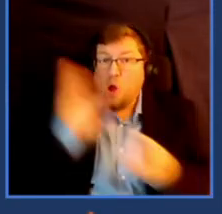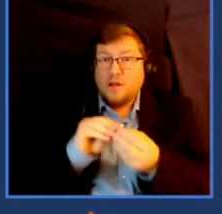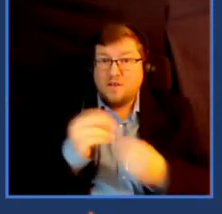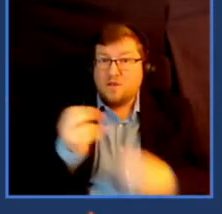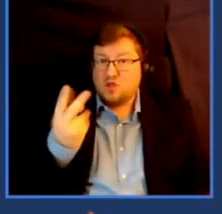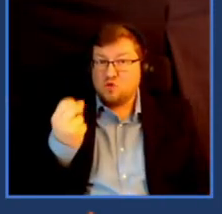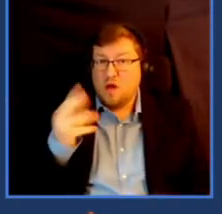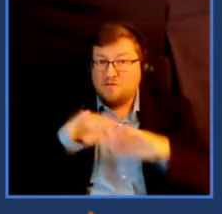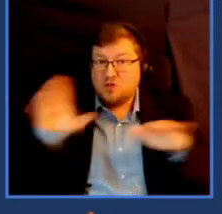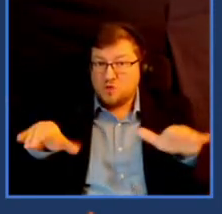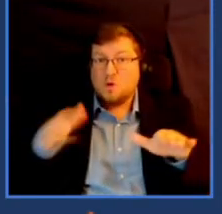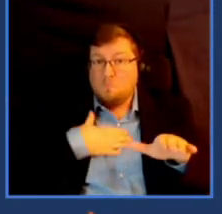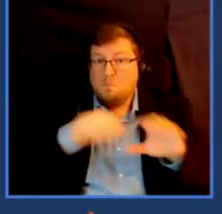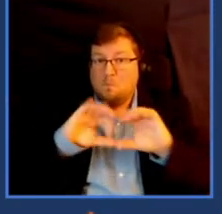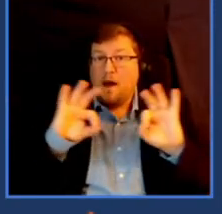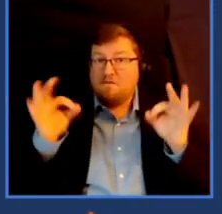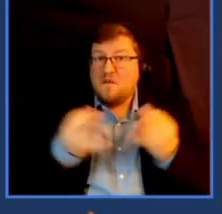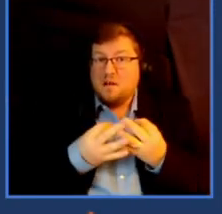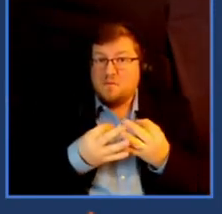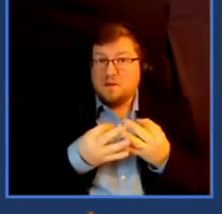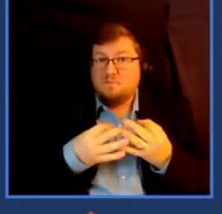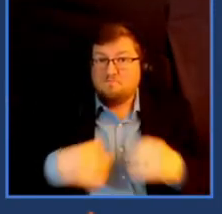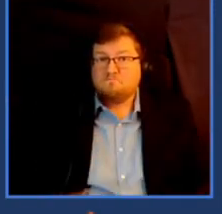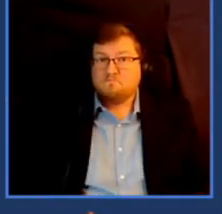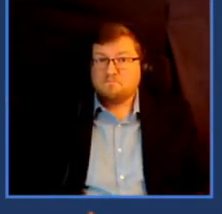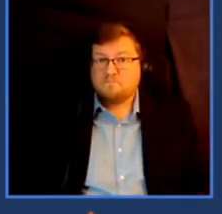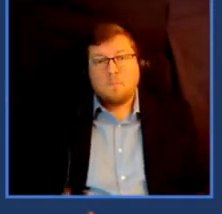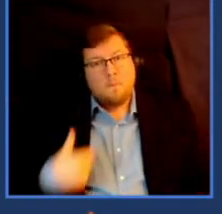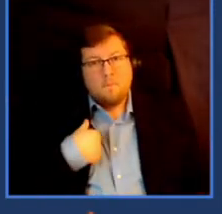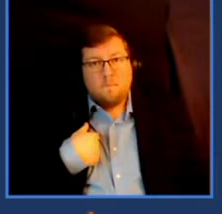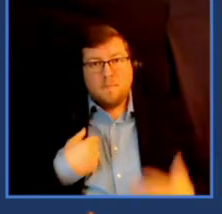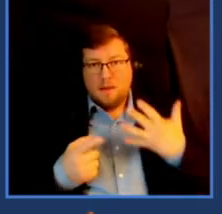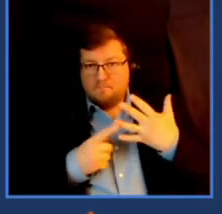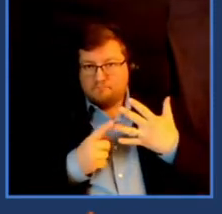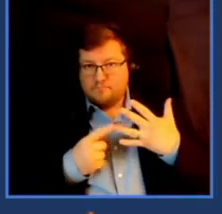in my family. I'm number 11,